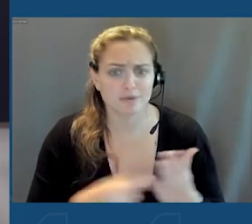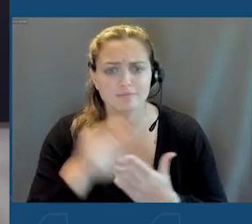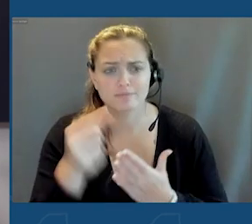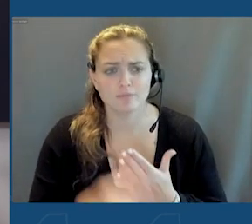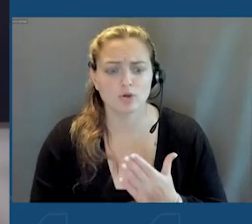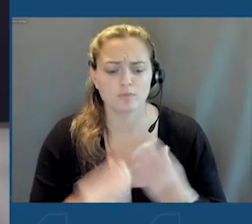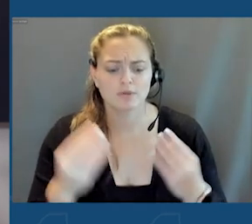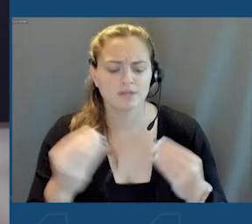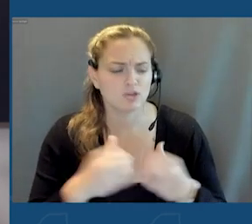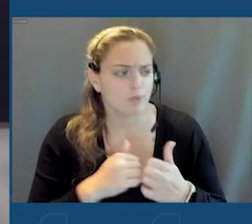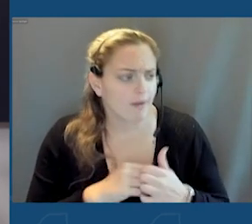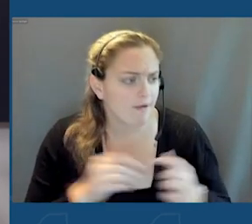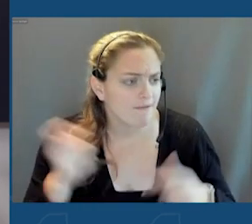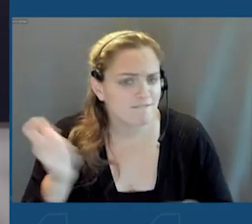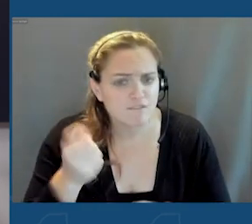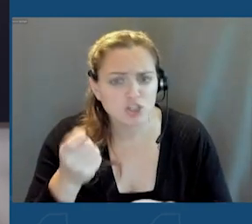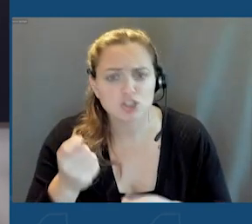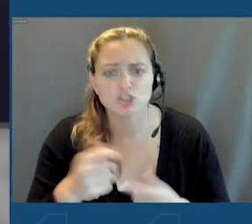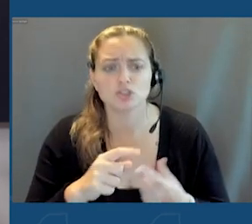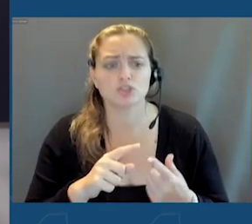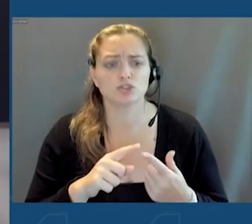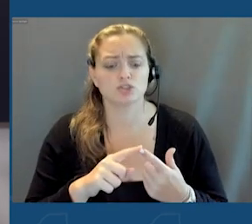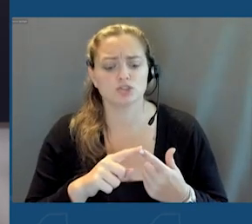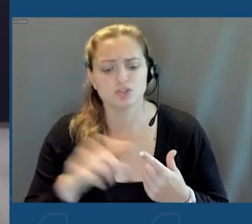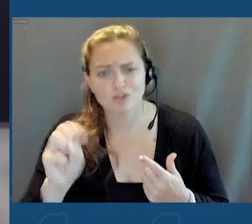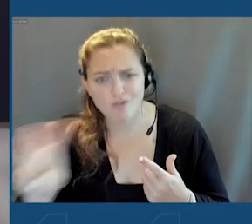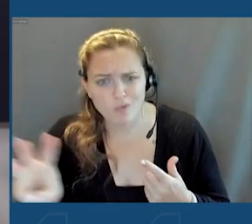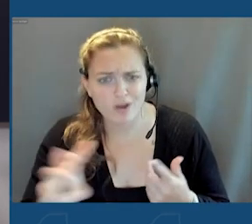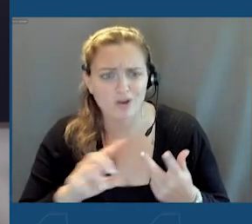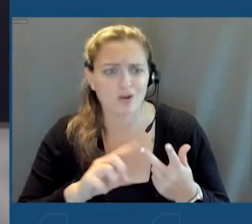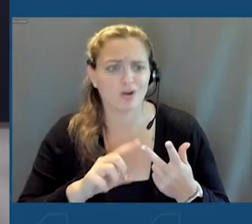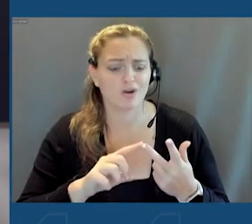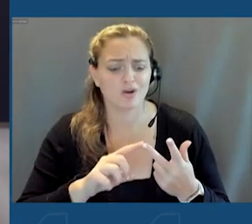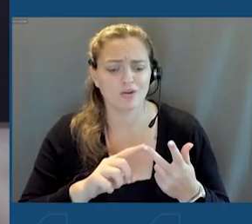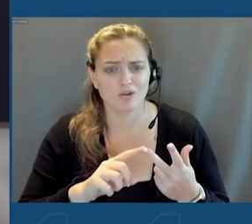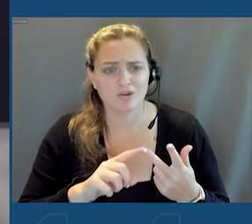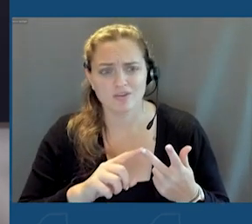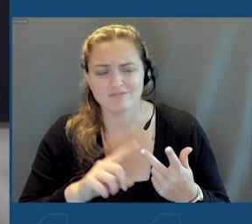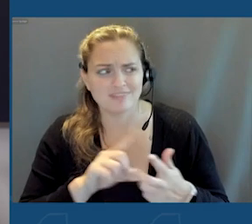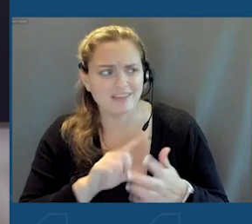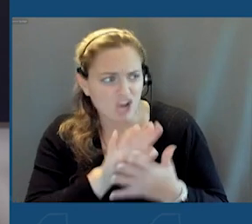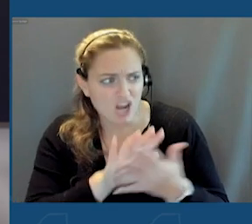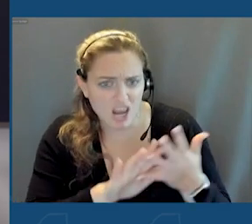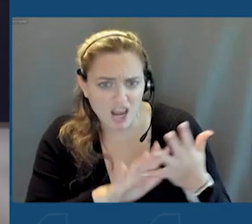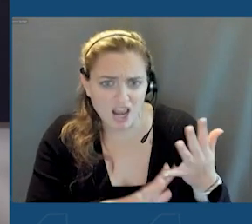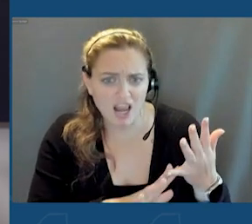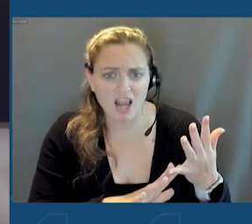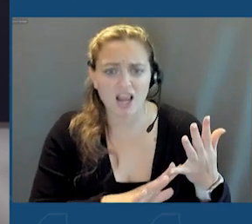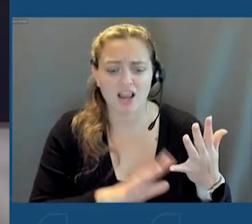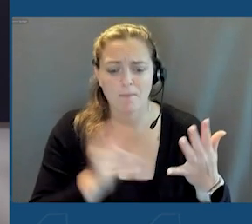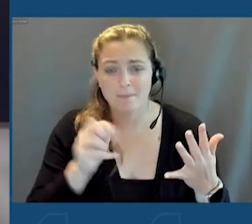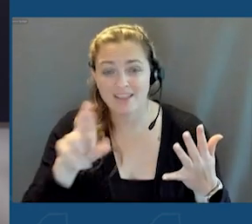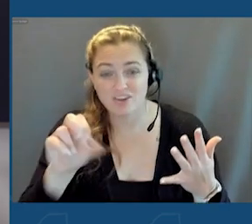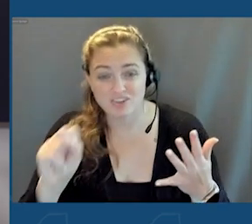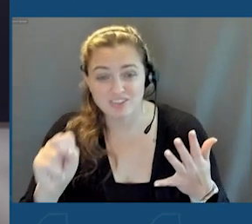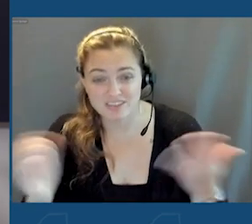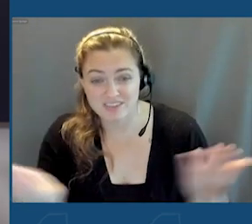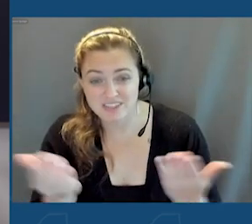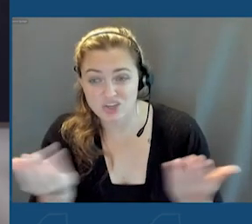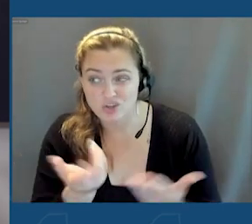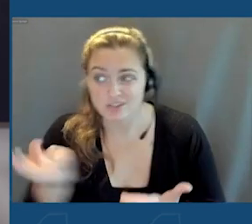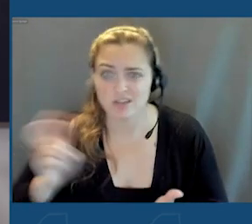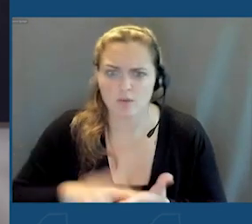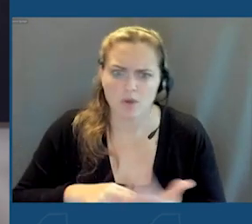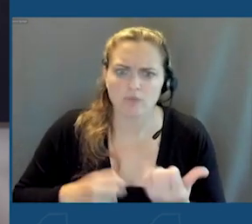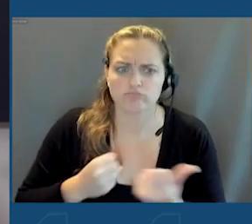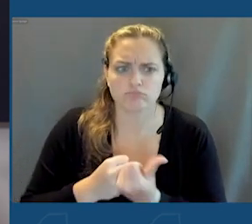Fish program with our software engineering boot camp. We have Derek Peterson, who's here, who stepped up when nobody else would step up, and